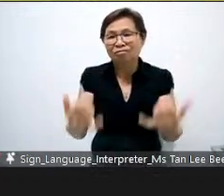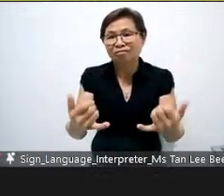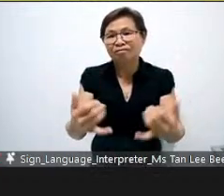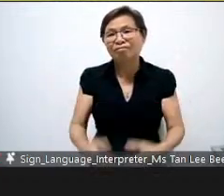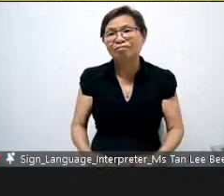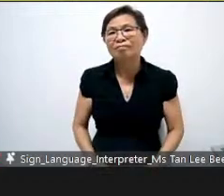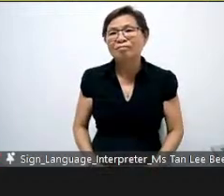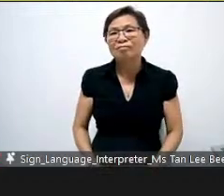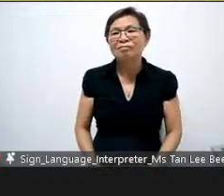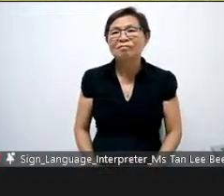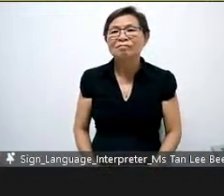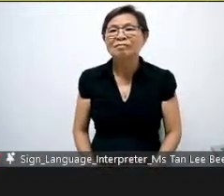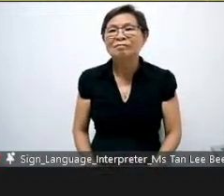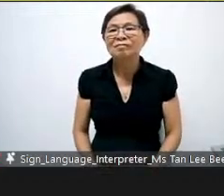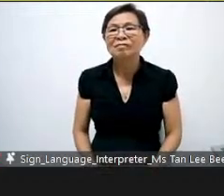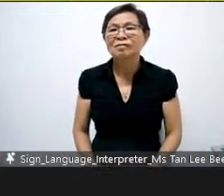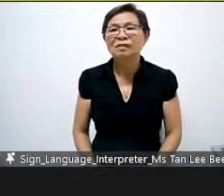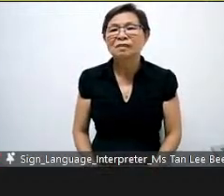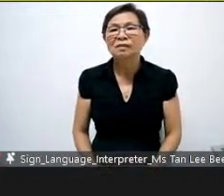Okay, moving on.